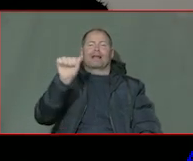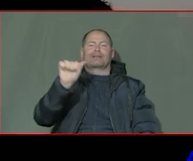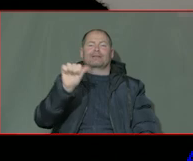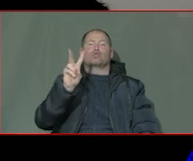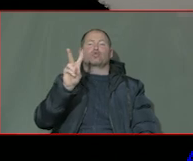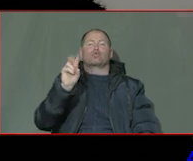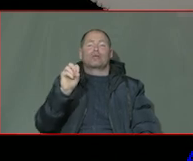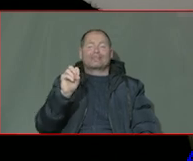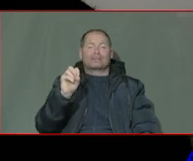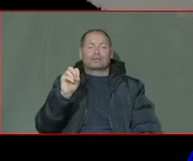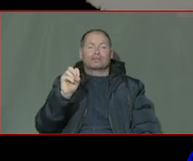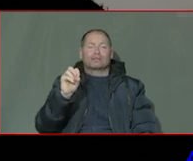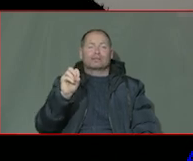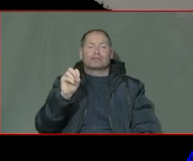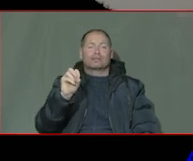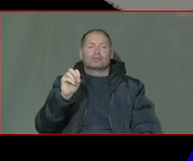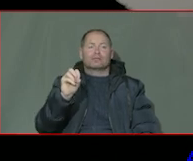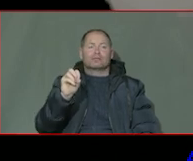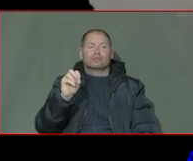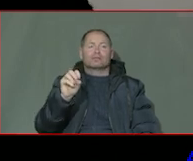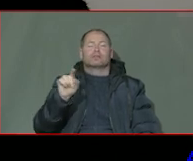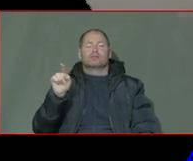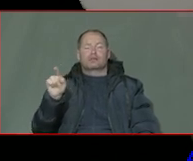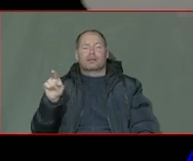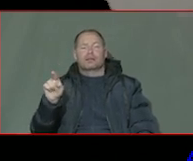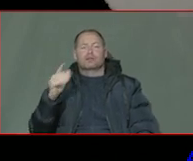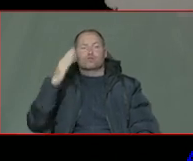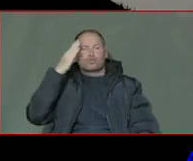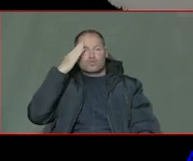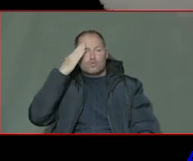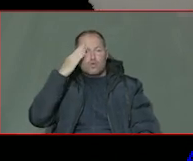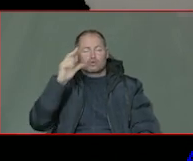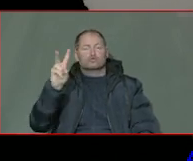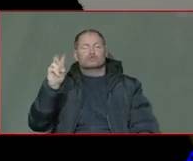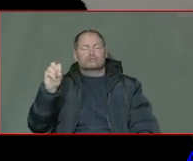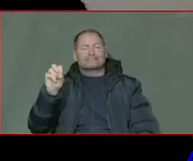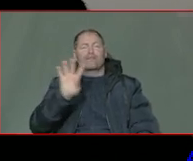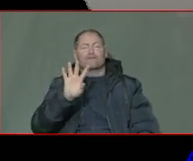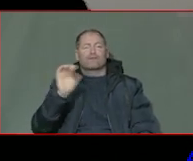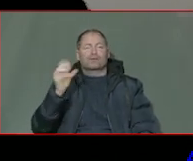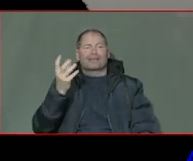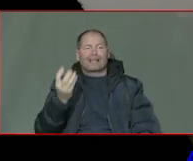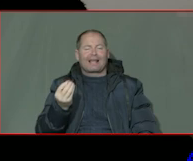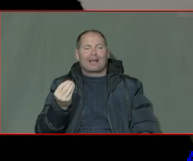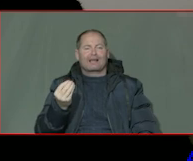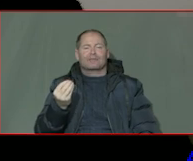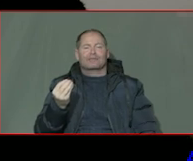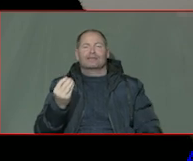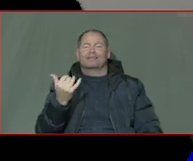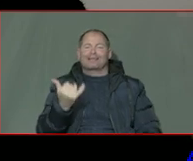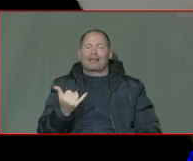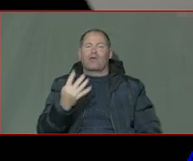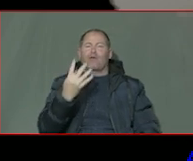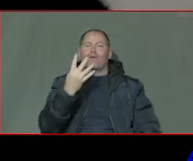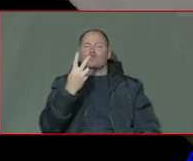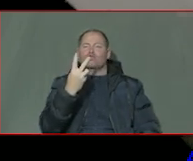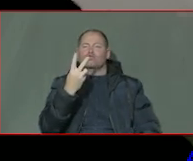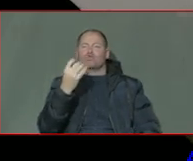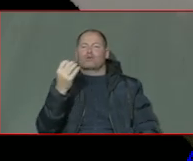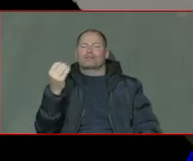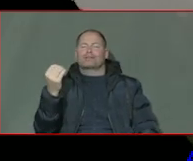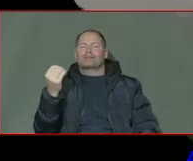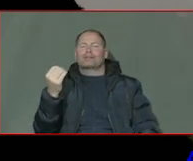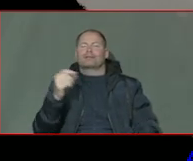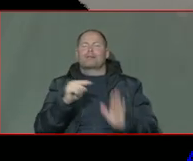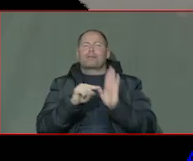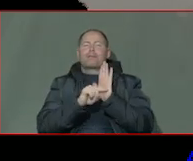that adenine is also 20. You have 40. You just say 200 minus 40, which is